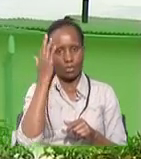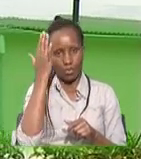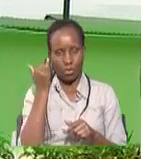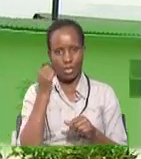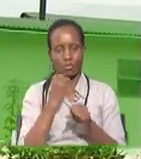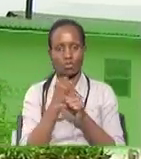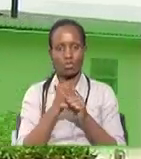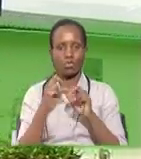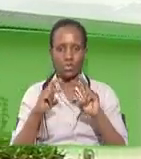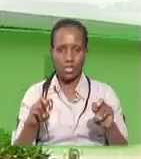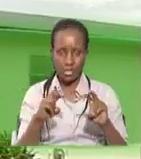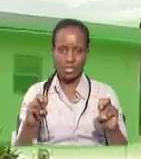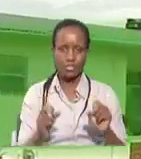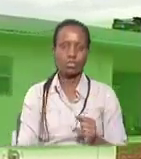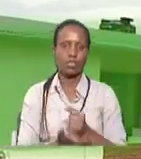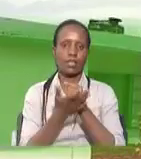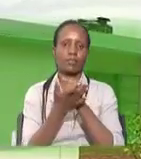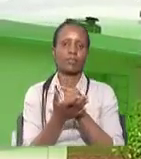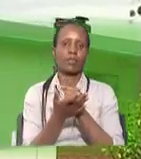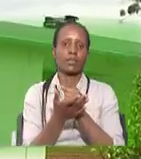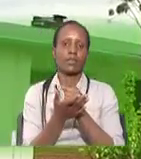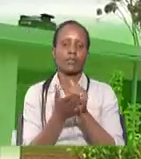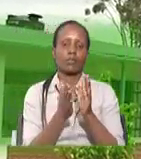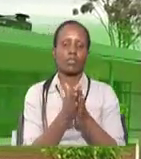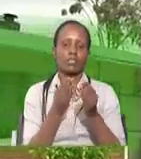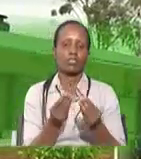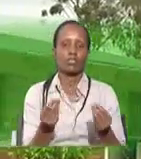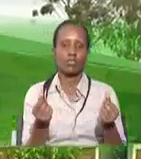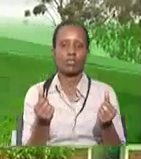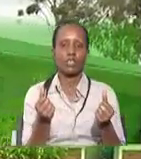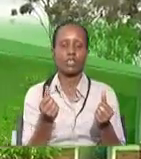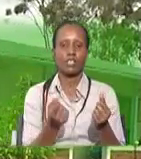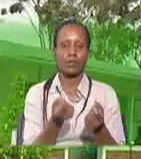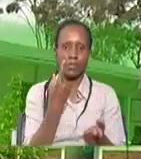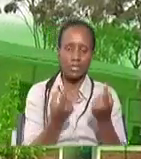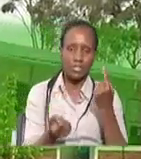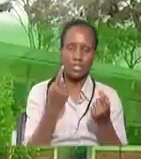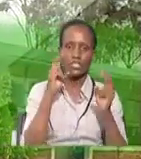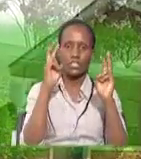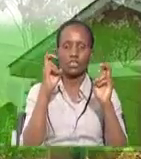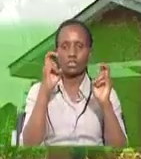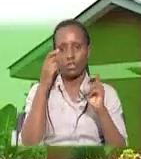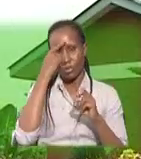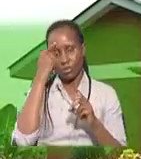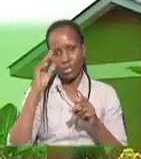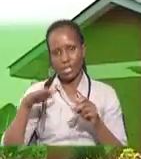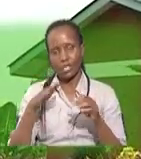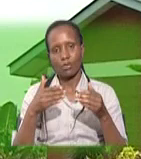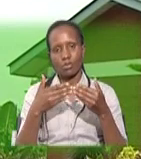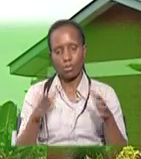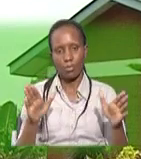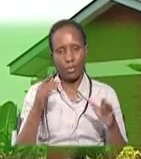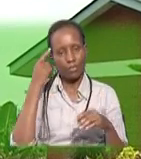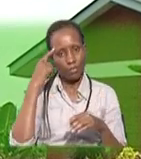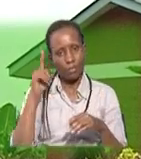carry out operational research to facilitate tackling of emerging issues as the area was opened